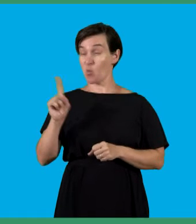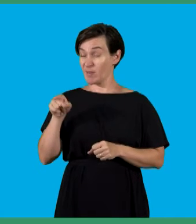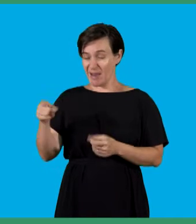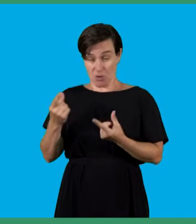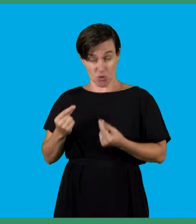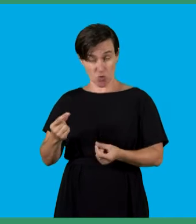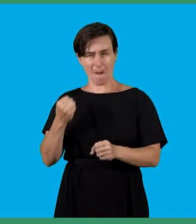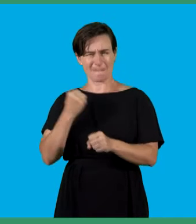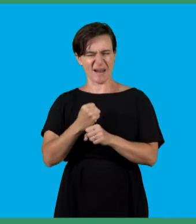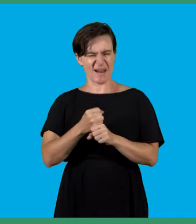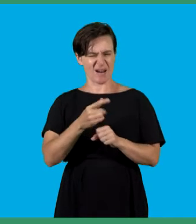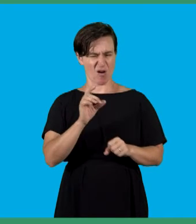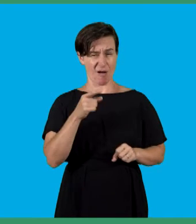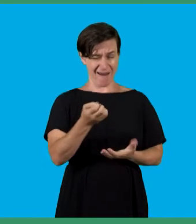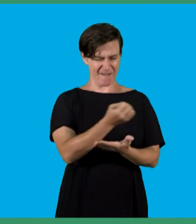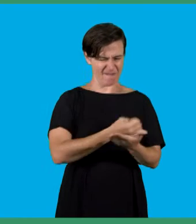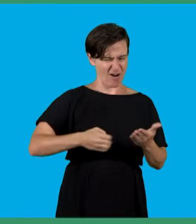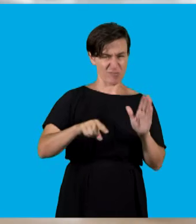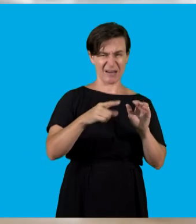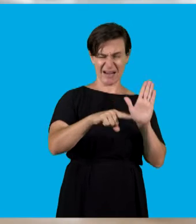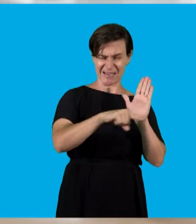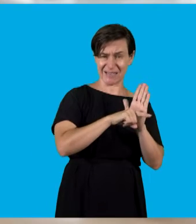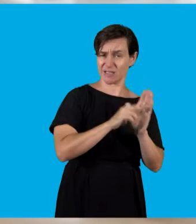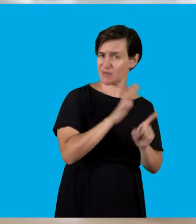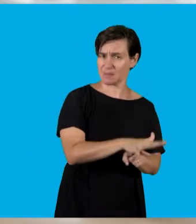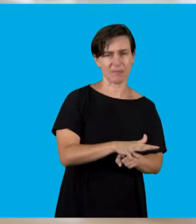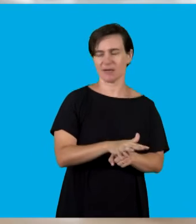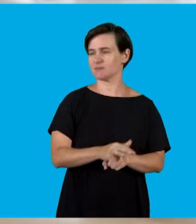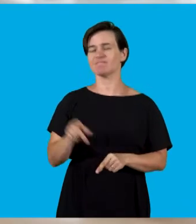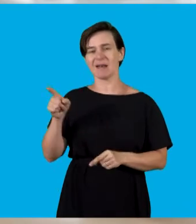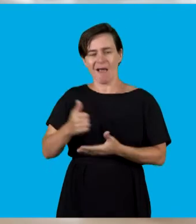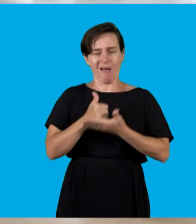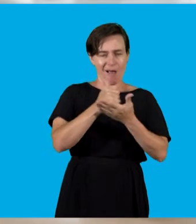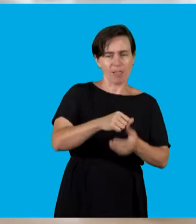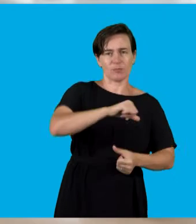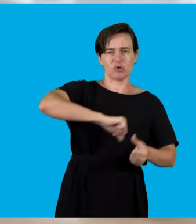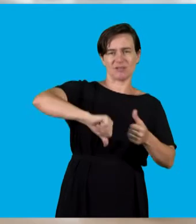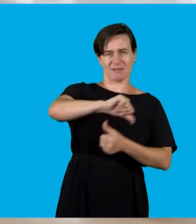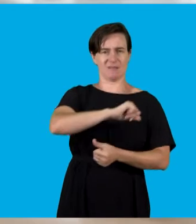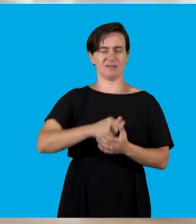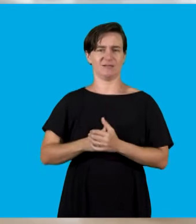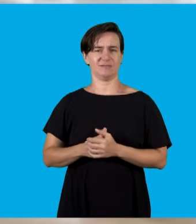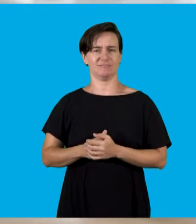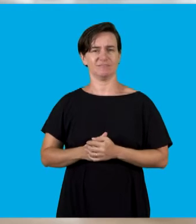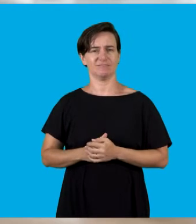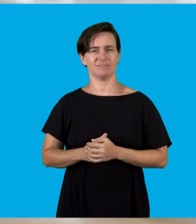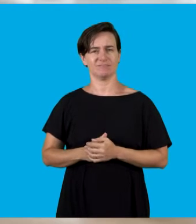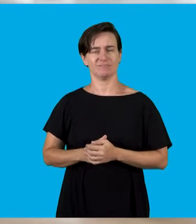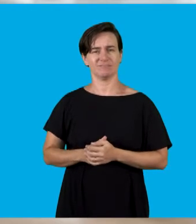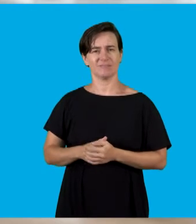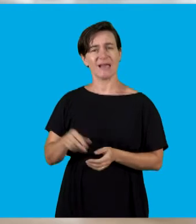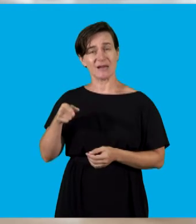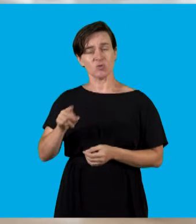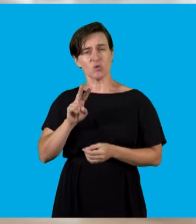the environment, in terms of making sure that they uplift the society and not only look at the income that the society